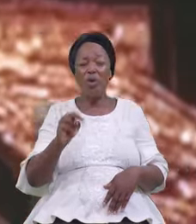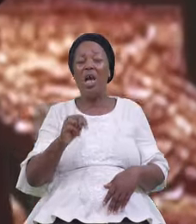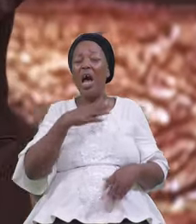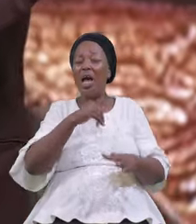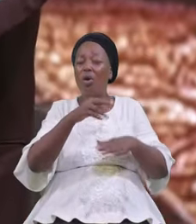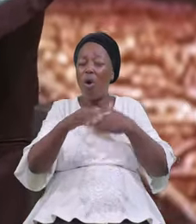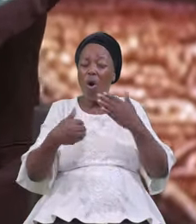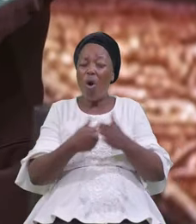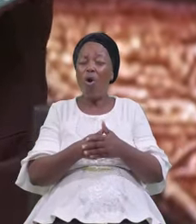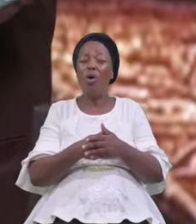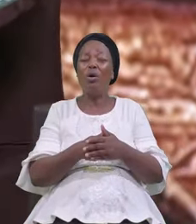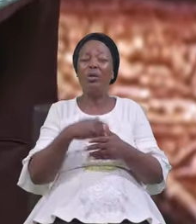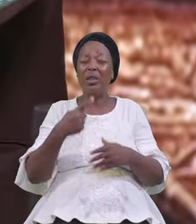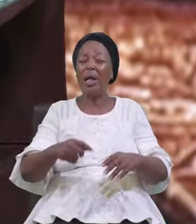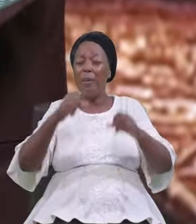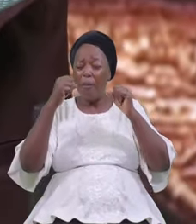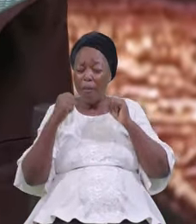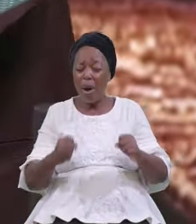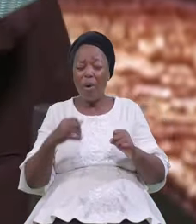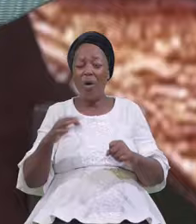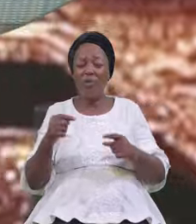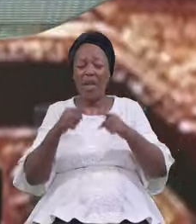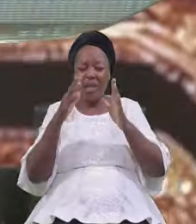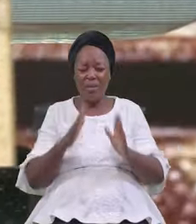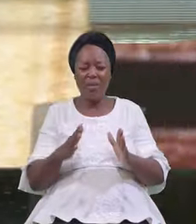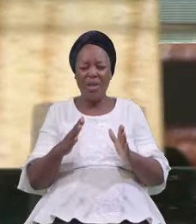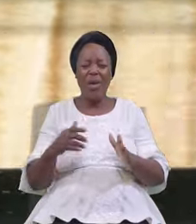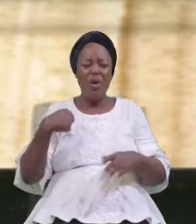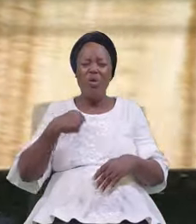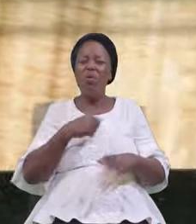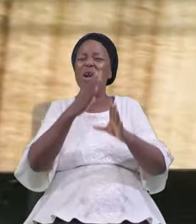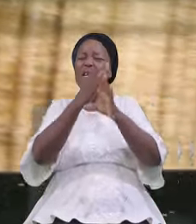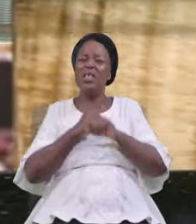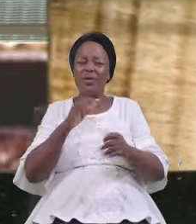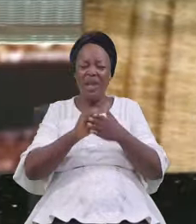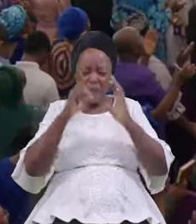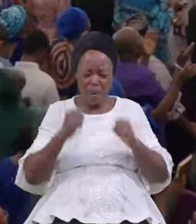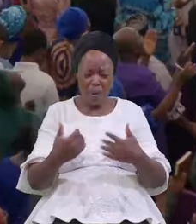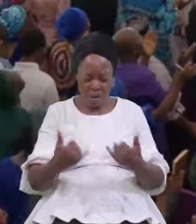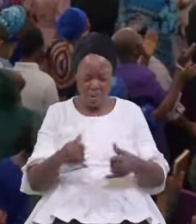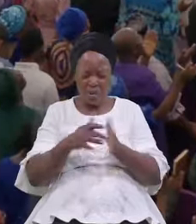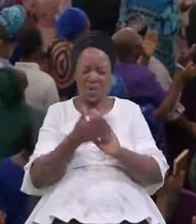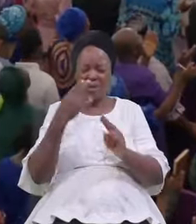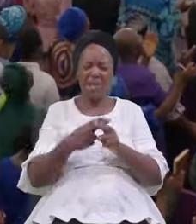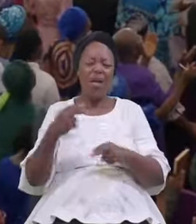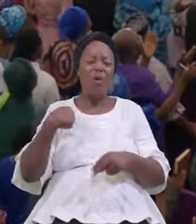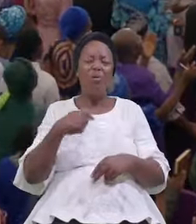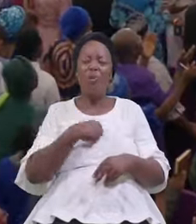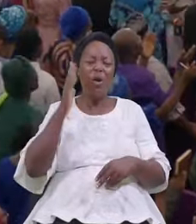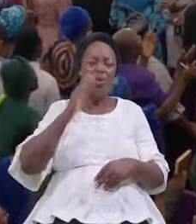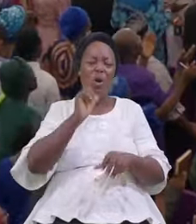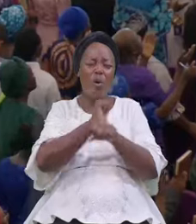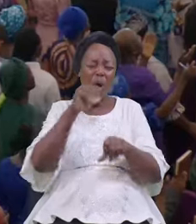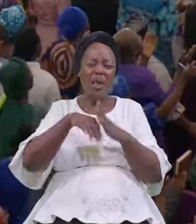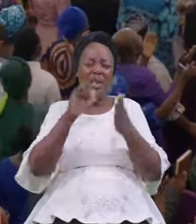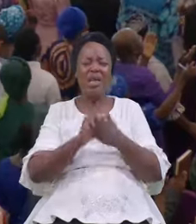over all the power of the enemy, we receive that power right now. We will operate in